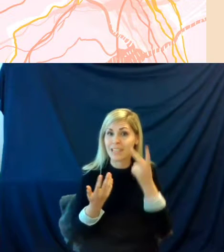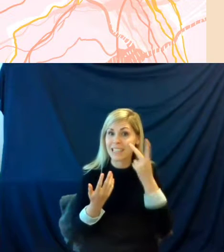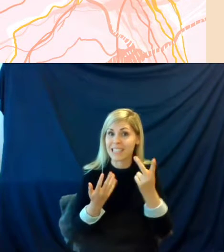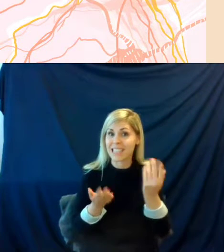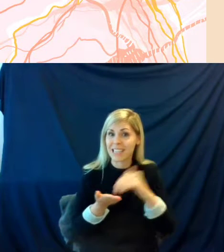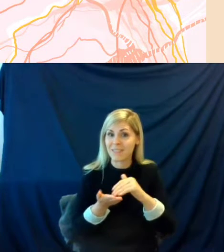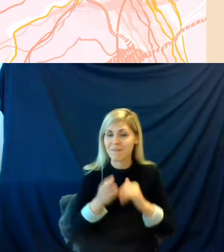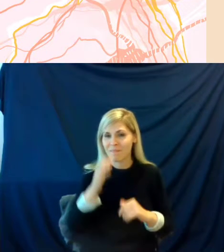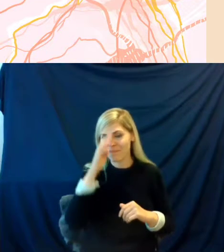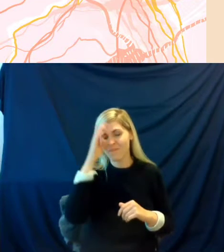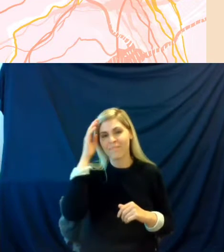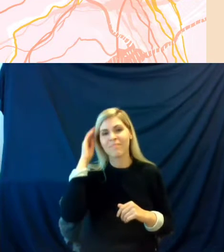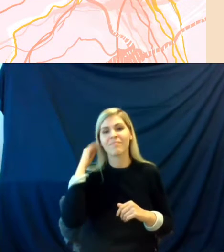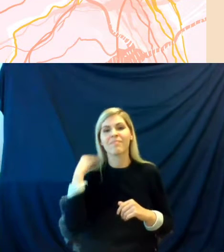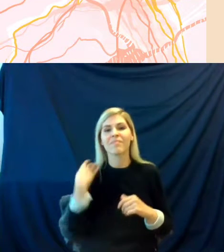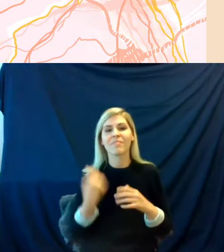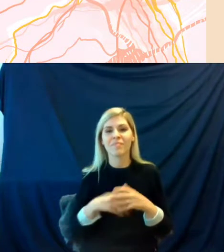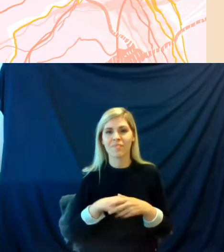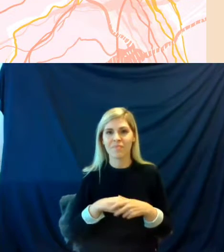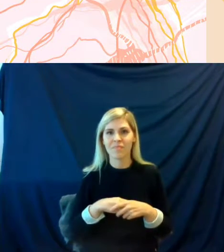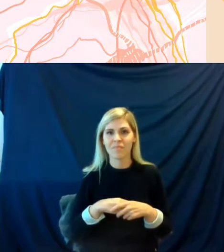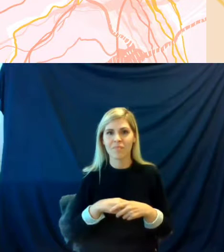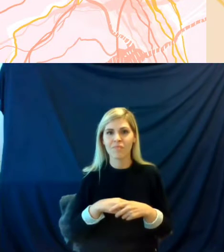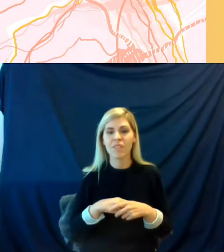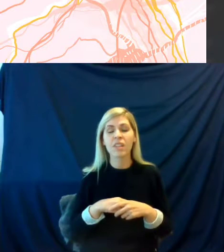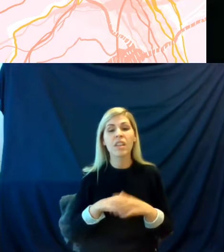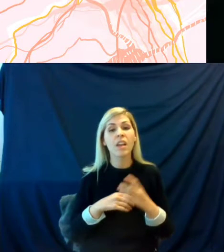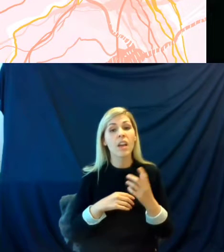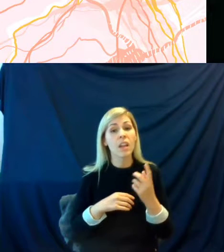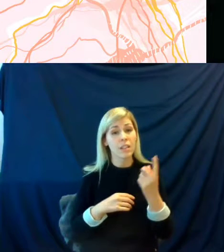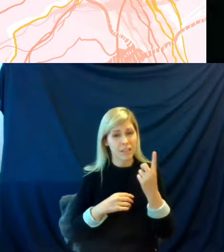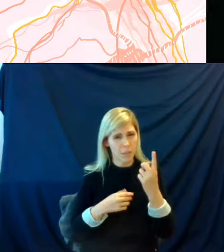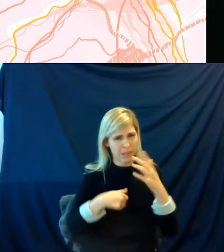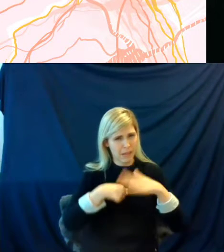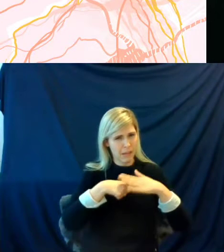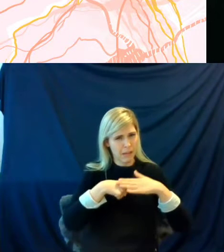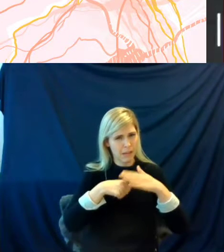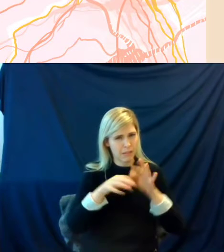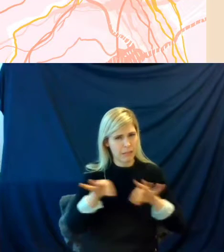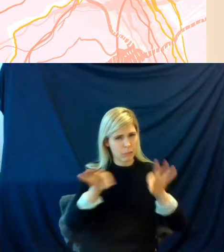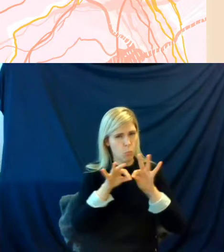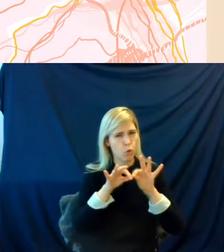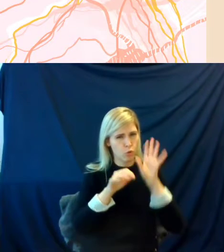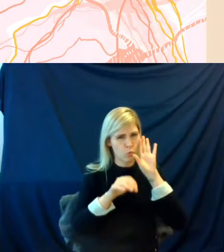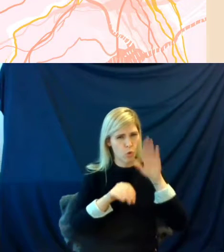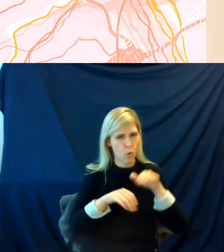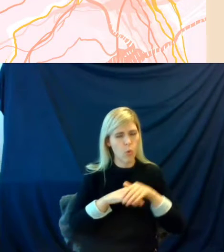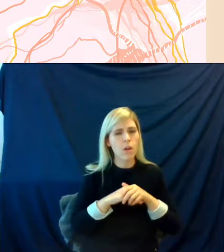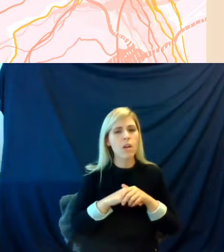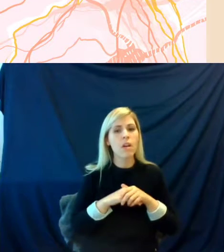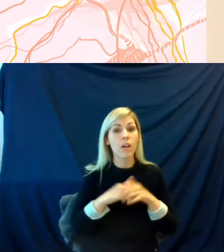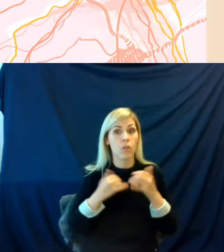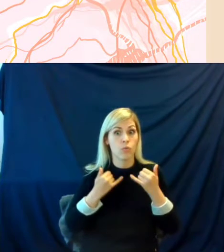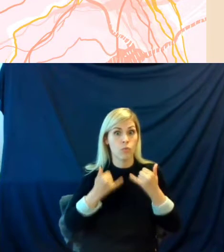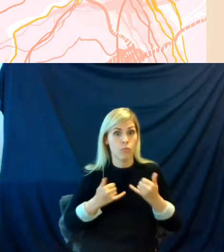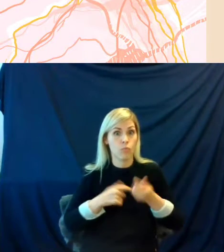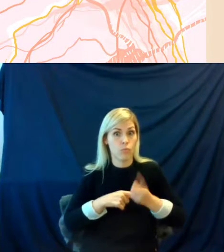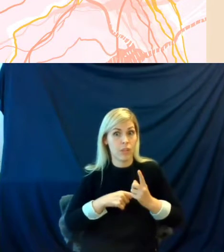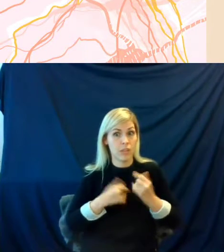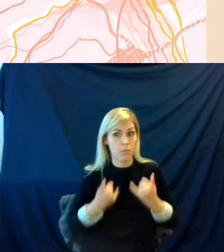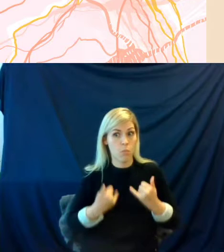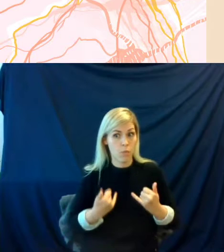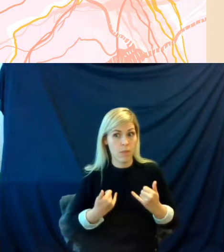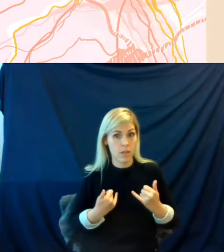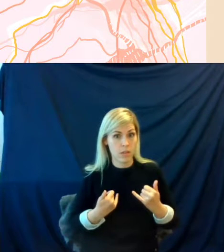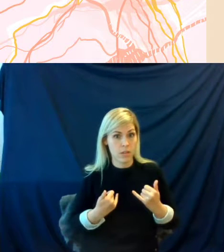So let's see that. And one thing that's actually important to note is, of course, at this moment